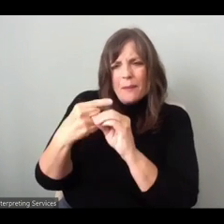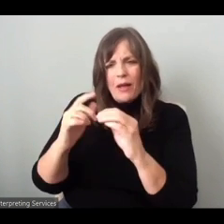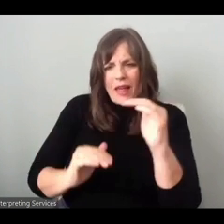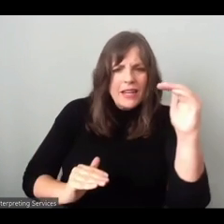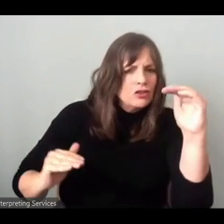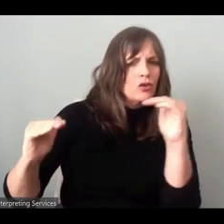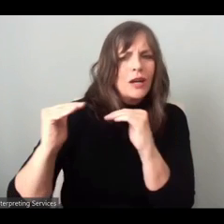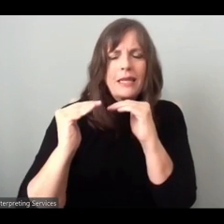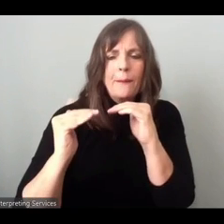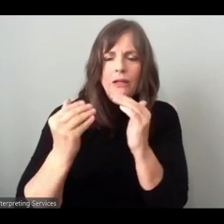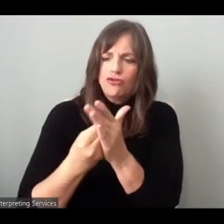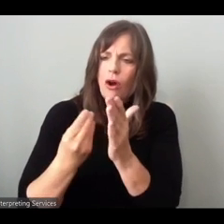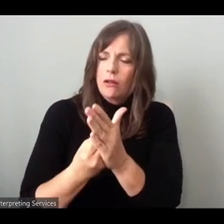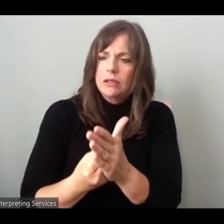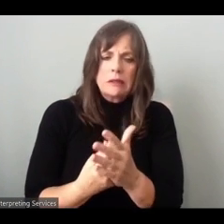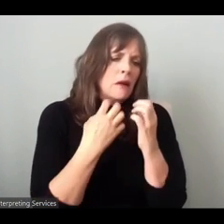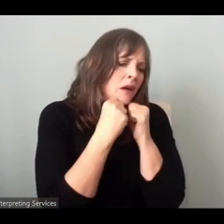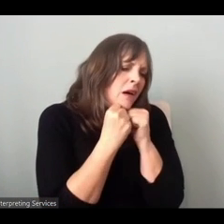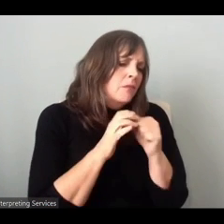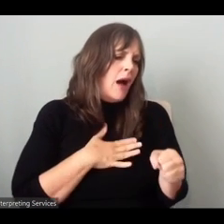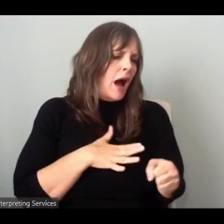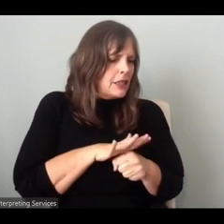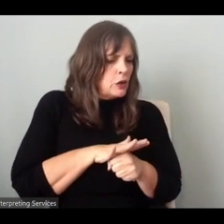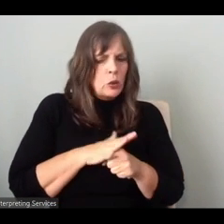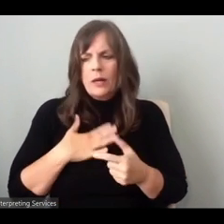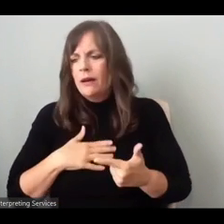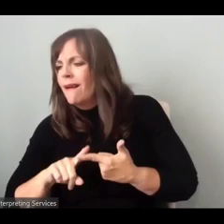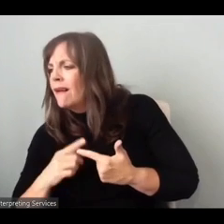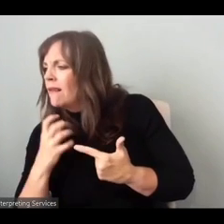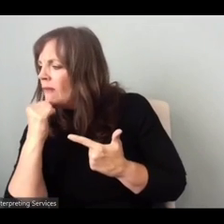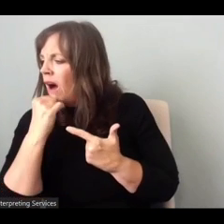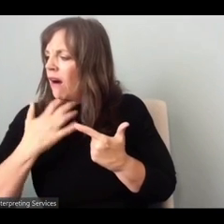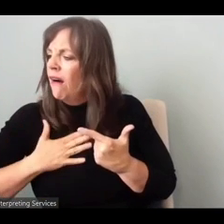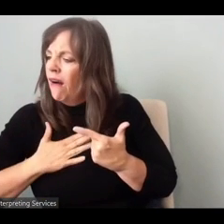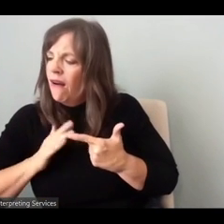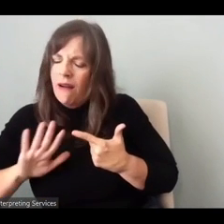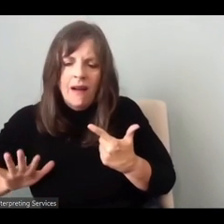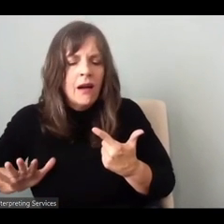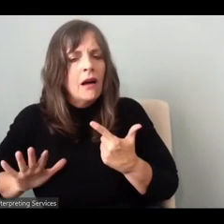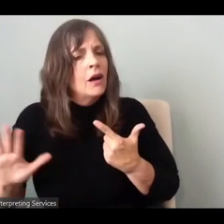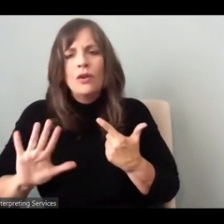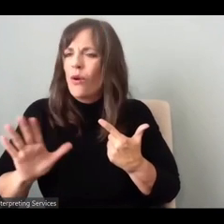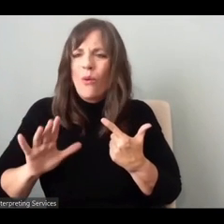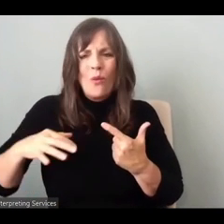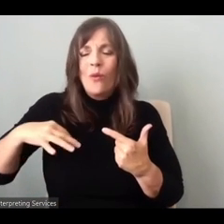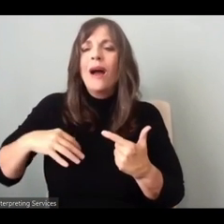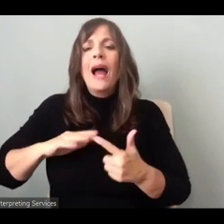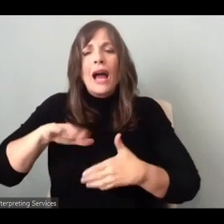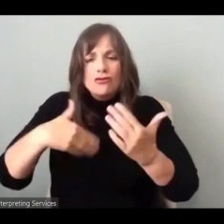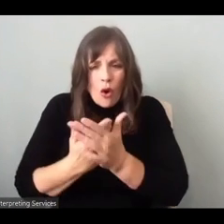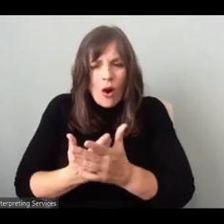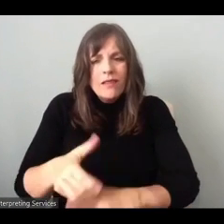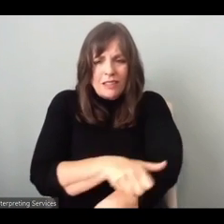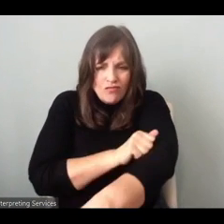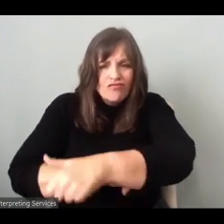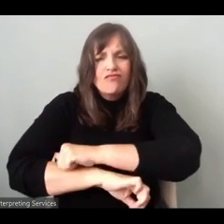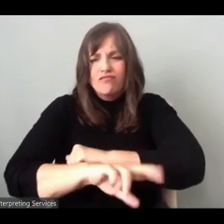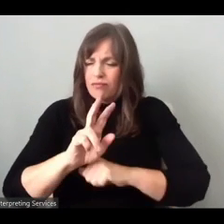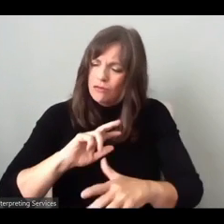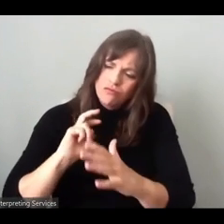Don't be precious about territory. Don't be precious about credit. It's all hands on deck all the time, and all of us have a role to play in